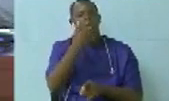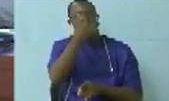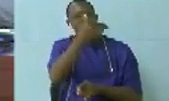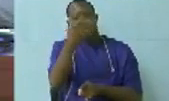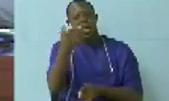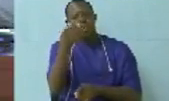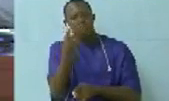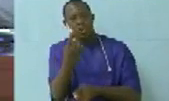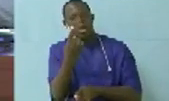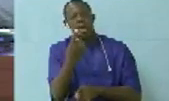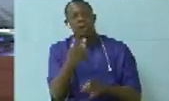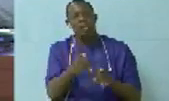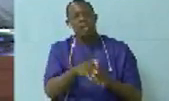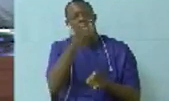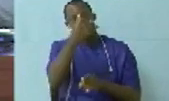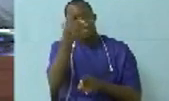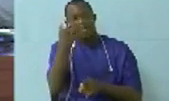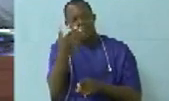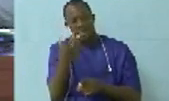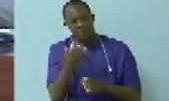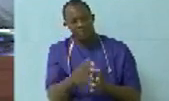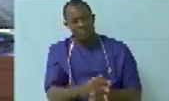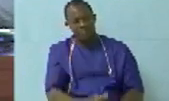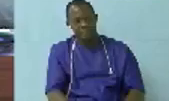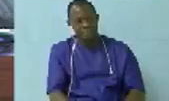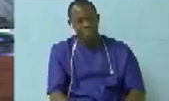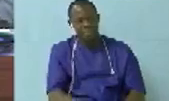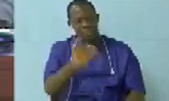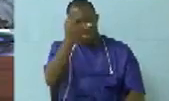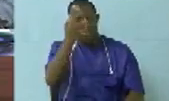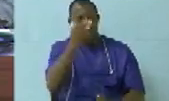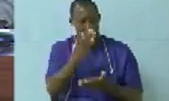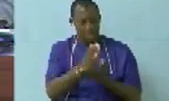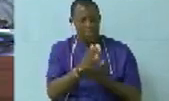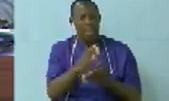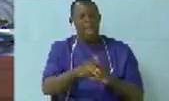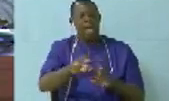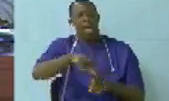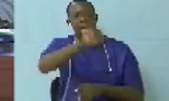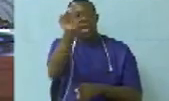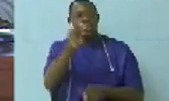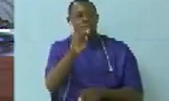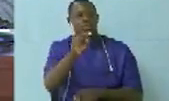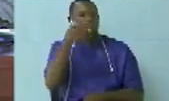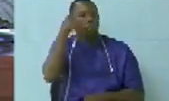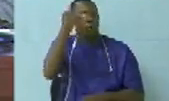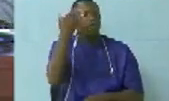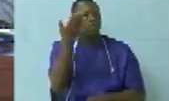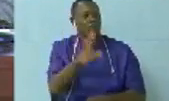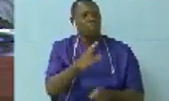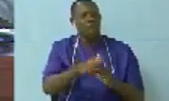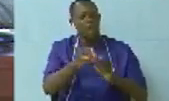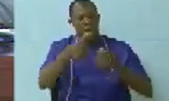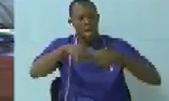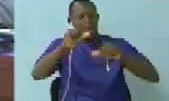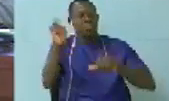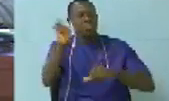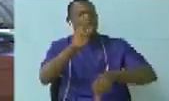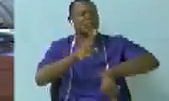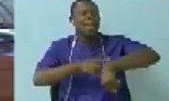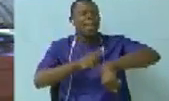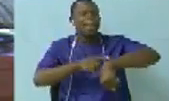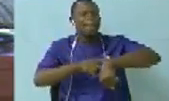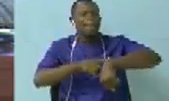9914959. kata nyim mobile number ya ay nyim même fanam foten sa Exactly. And this call would have come at around what time